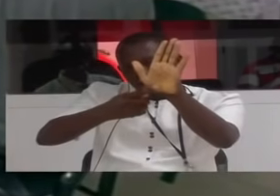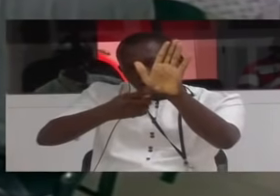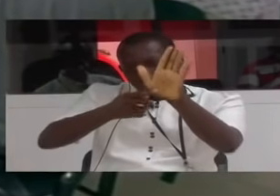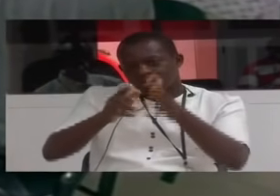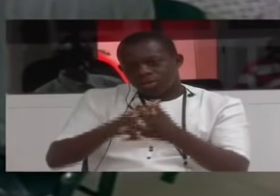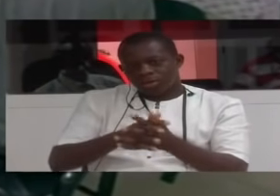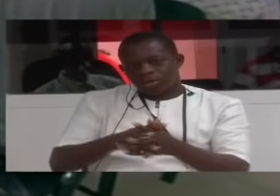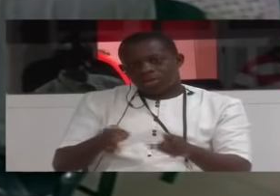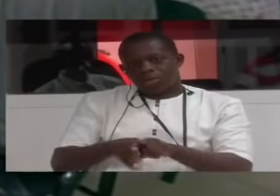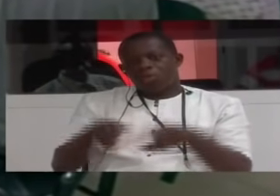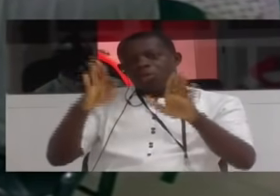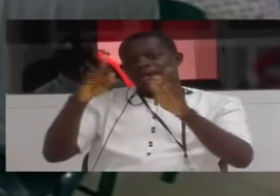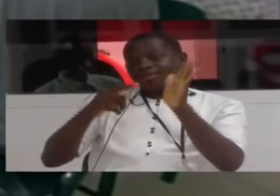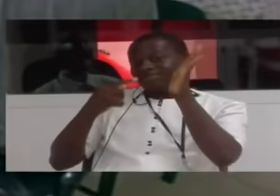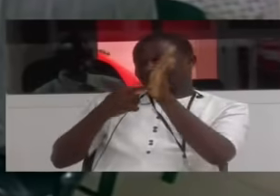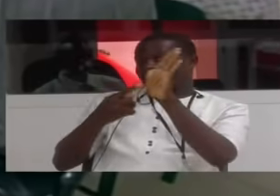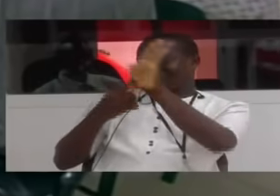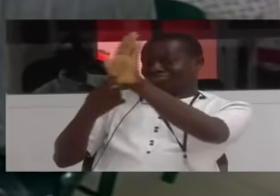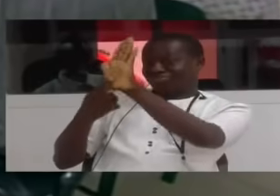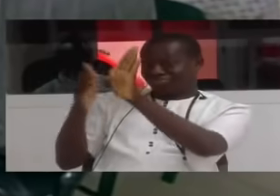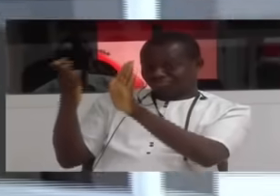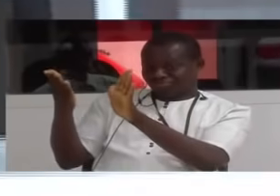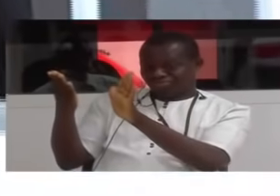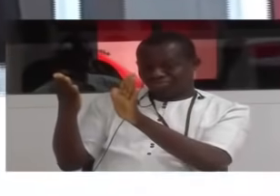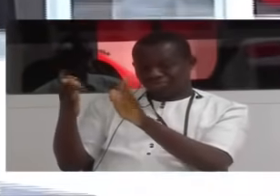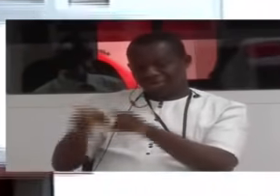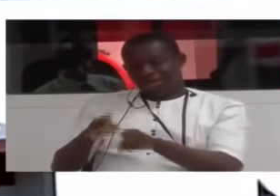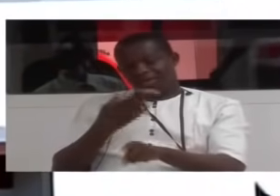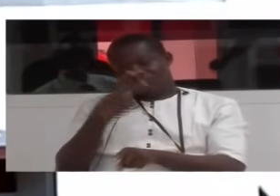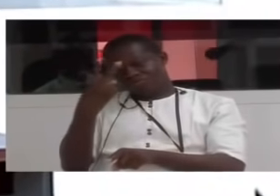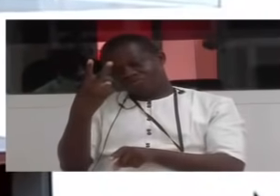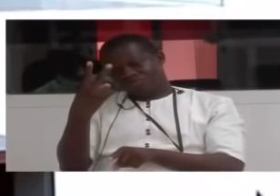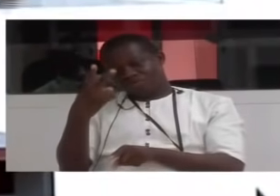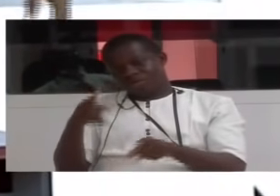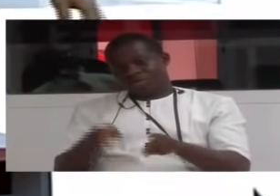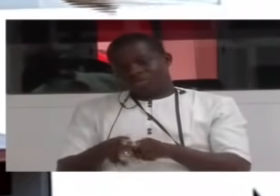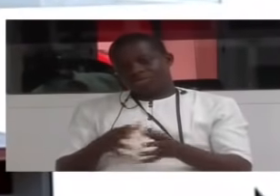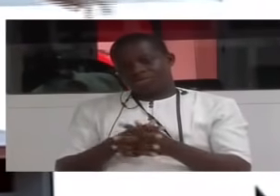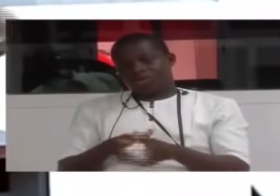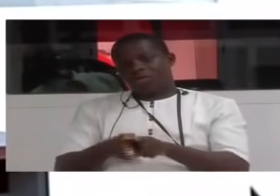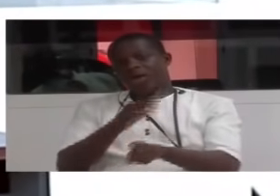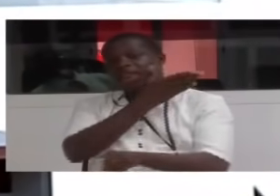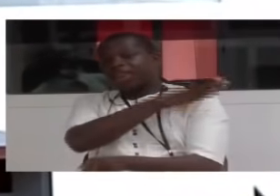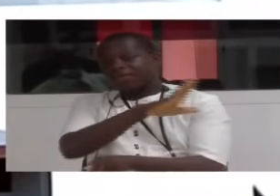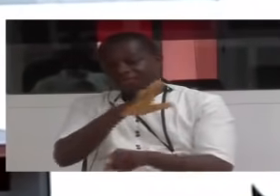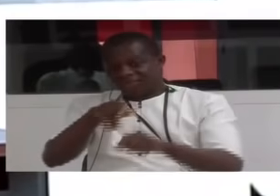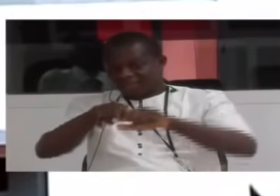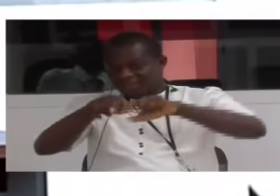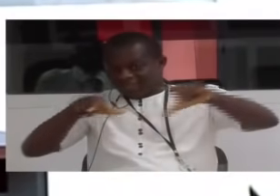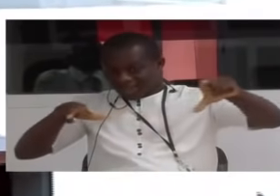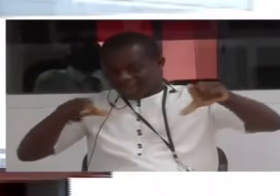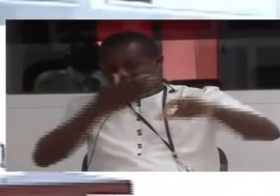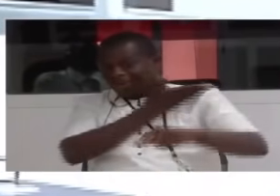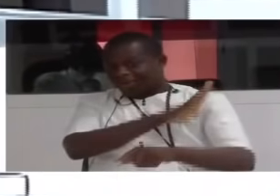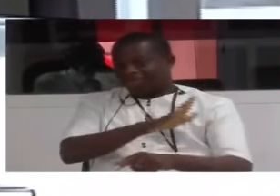yaay tan dinna. Ni lata banta fi la len de dem ñaari banta la am. The crutches were like this position under our soldiers. Is